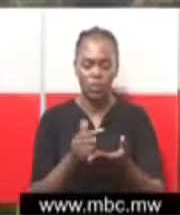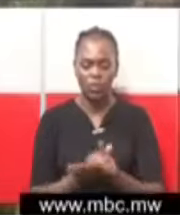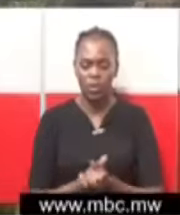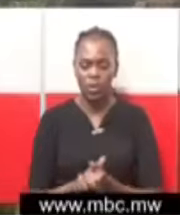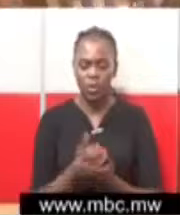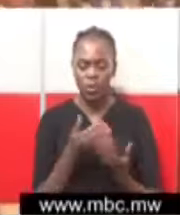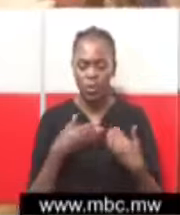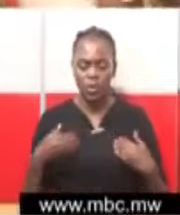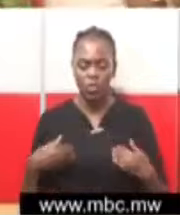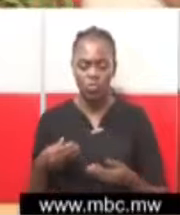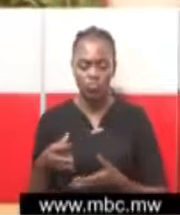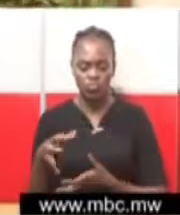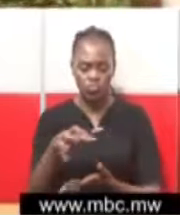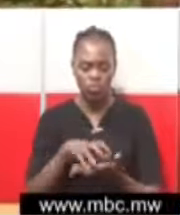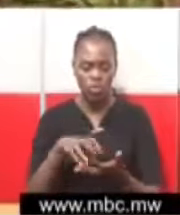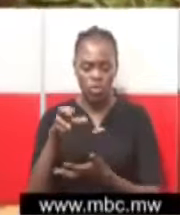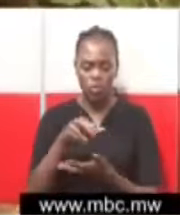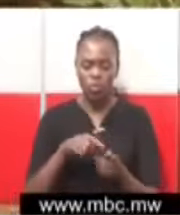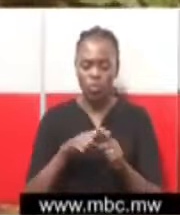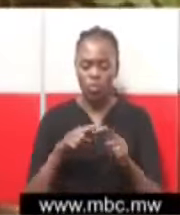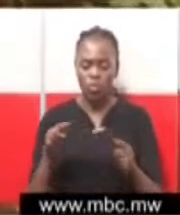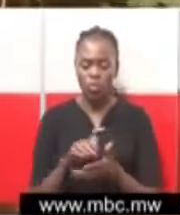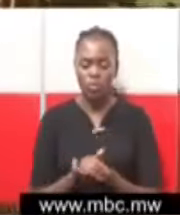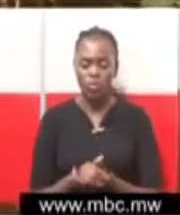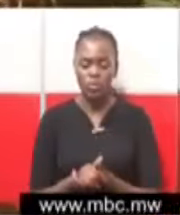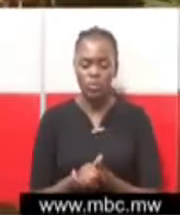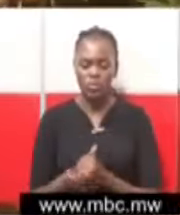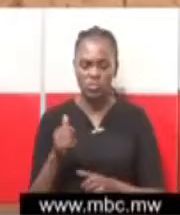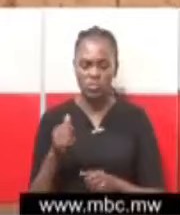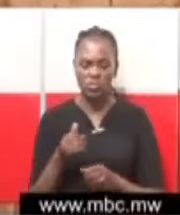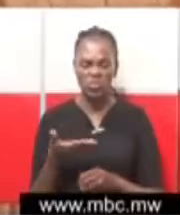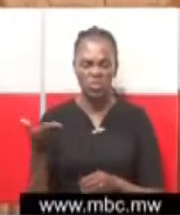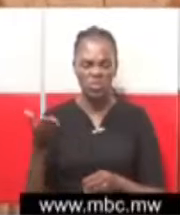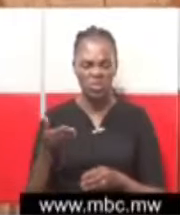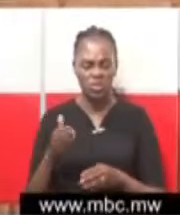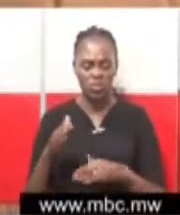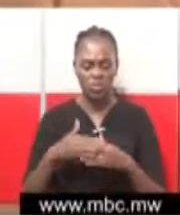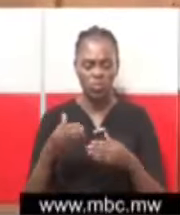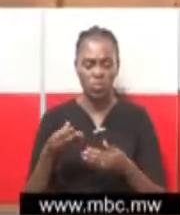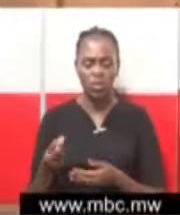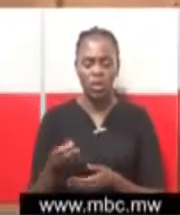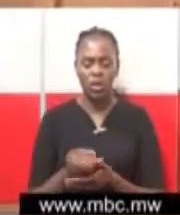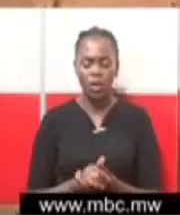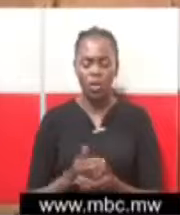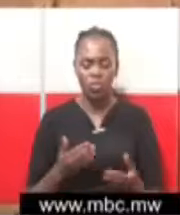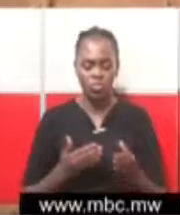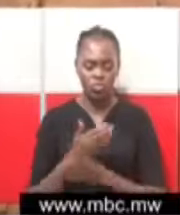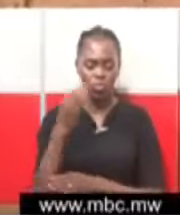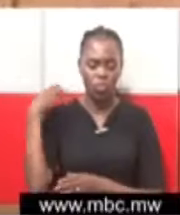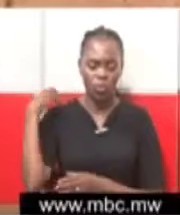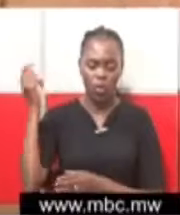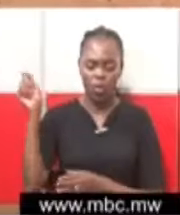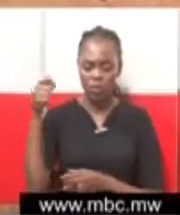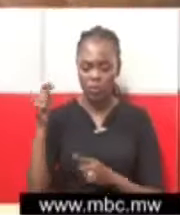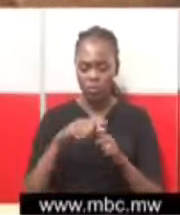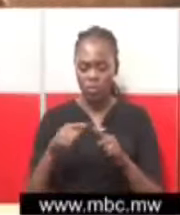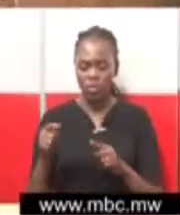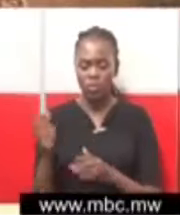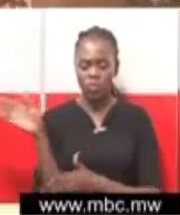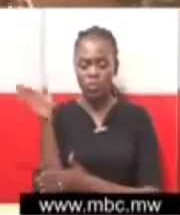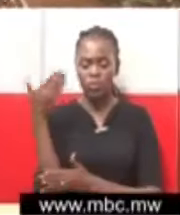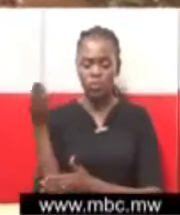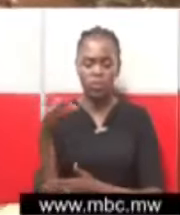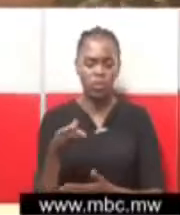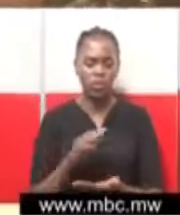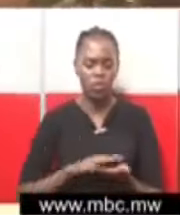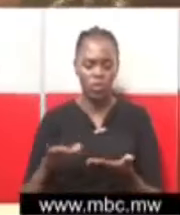to markets and other financial services among rural-based communities, Malawi government, through the Minister of Finance, initiated the